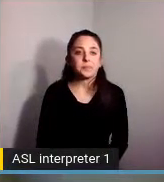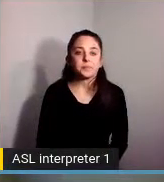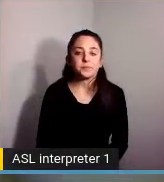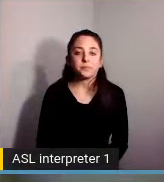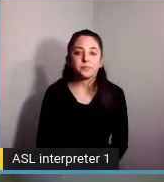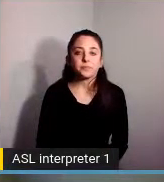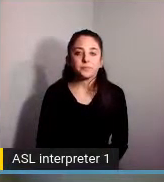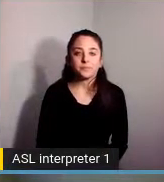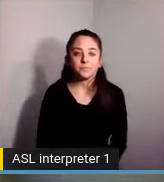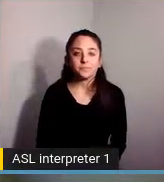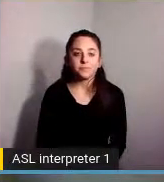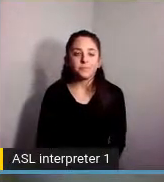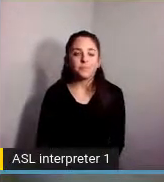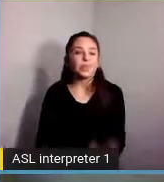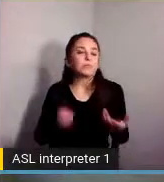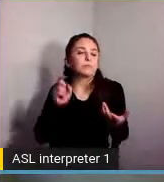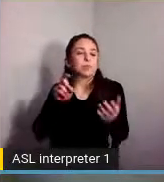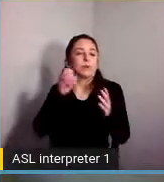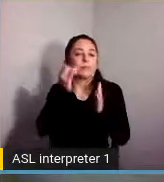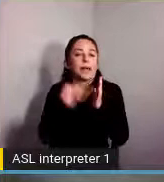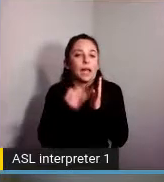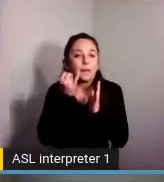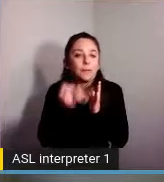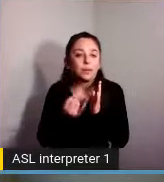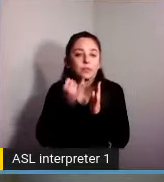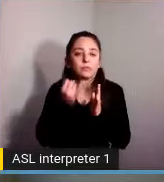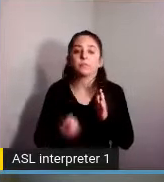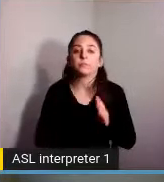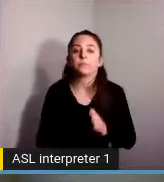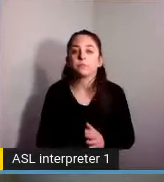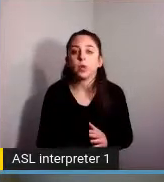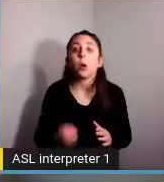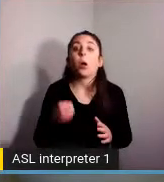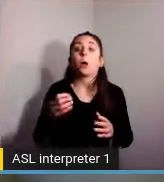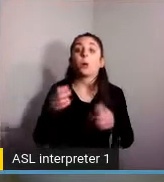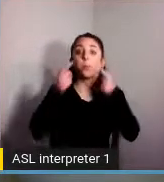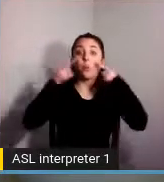That was supposed to be an animation. Oh, it does work.